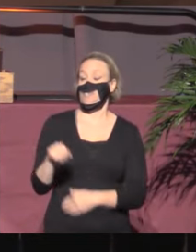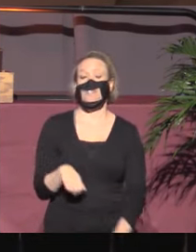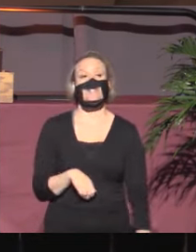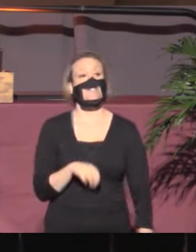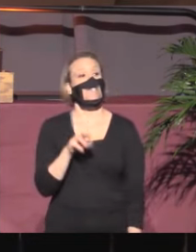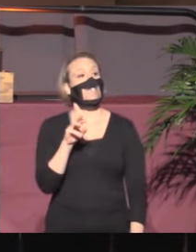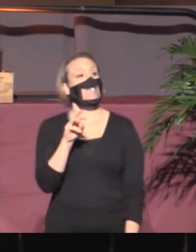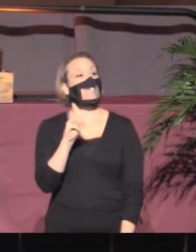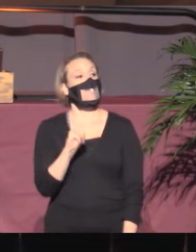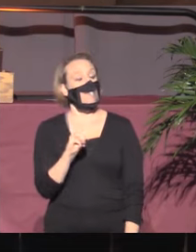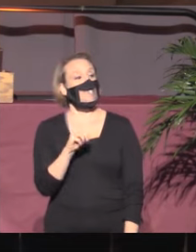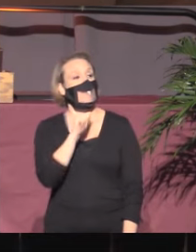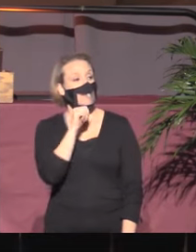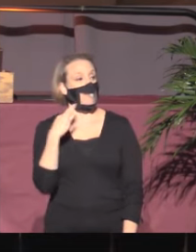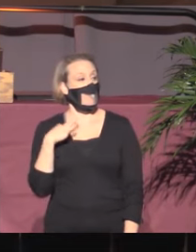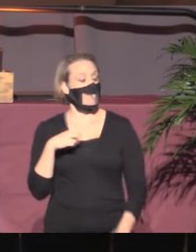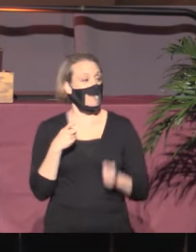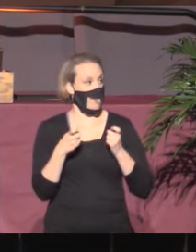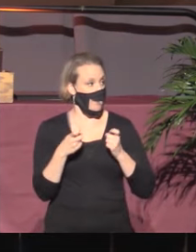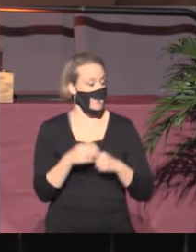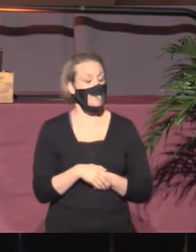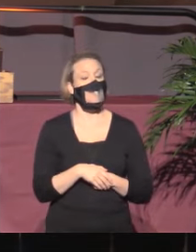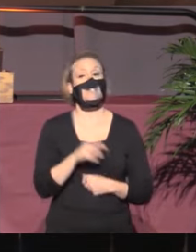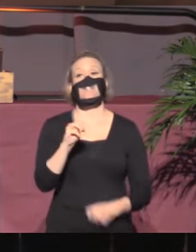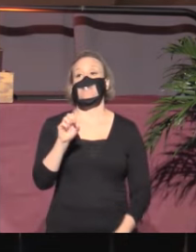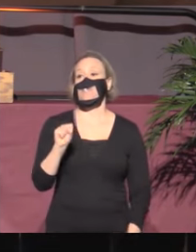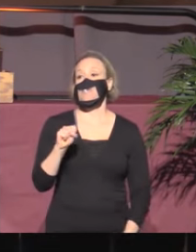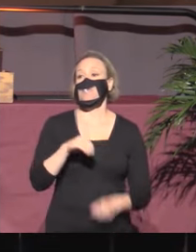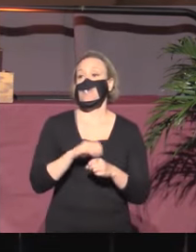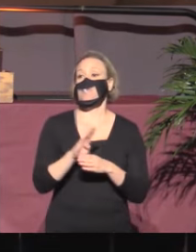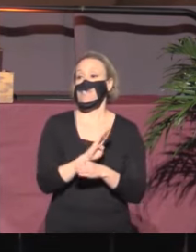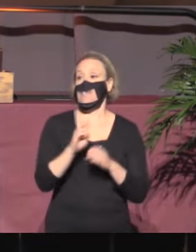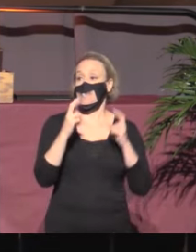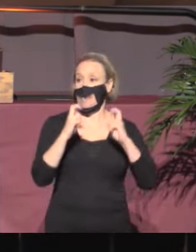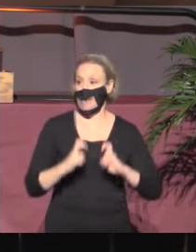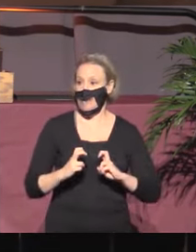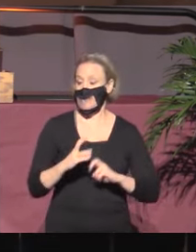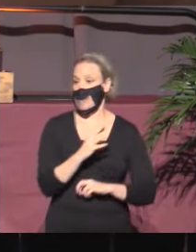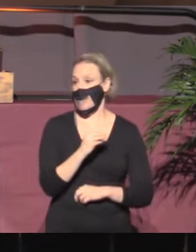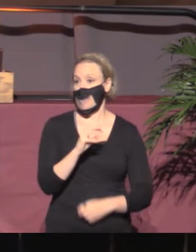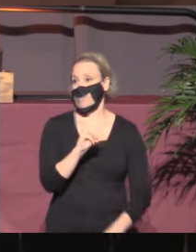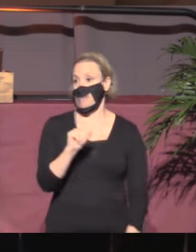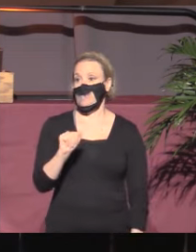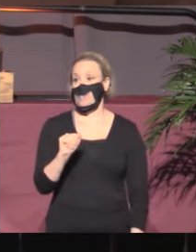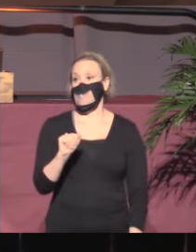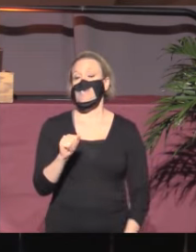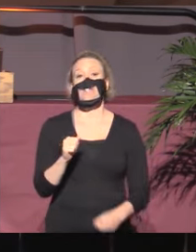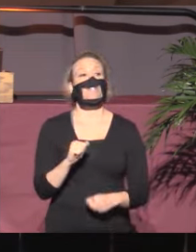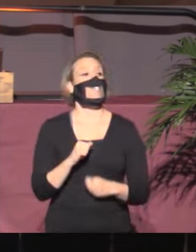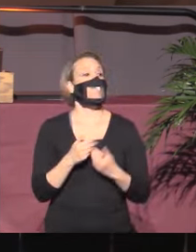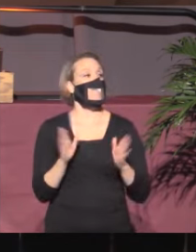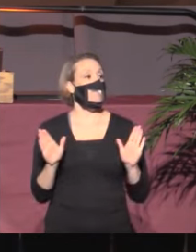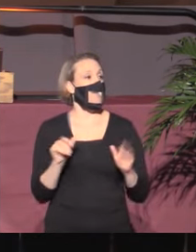of Nonprofit Management, Master of Science and Business Analytics, and Master of Public Administration from the School of Business